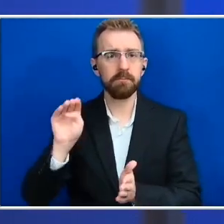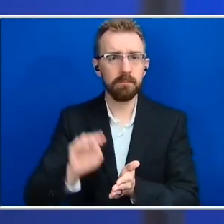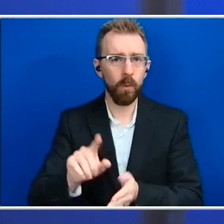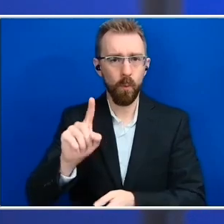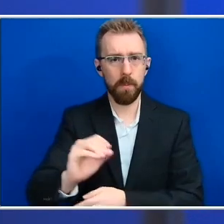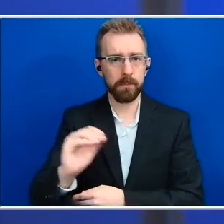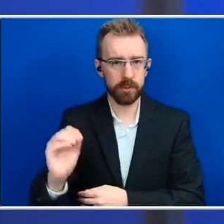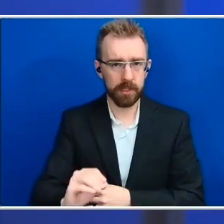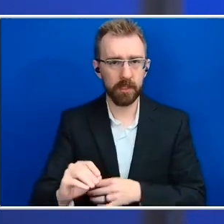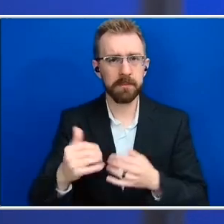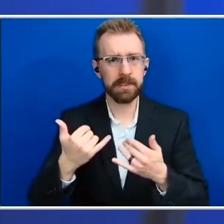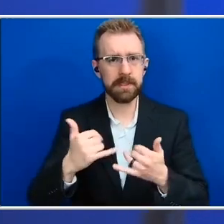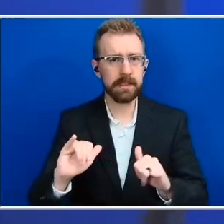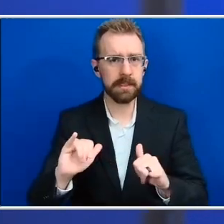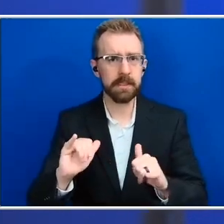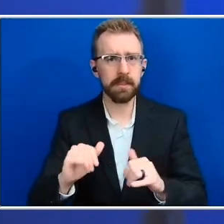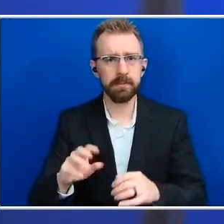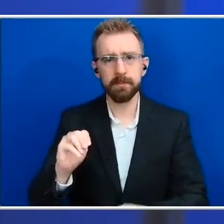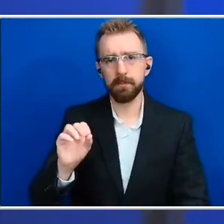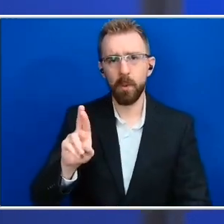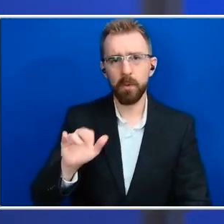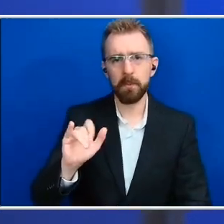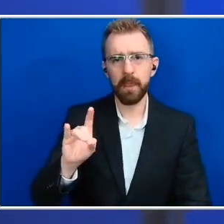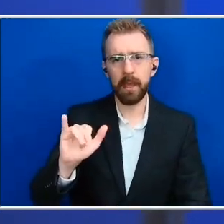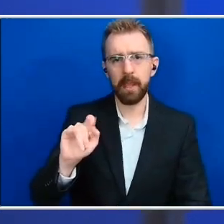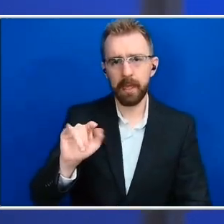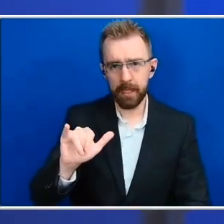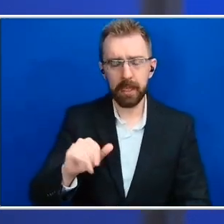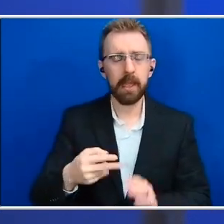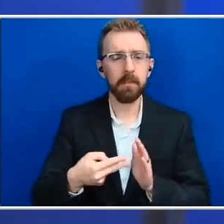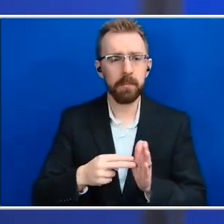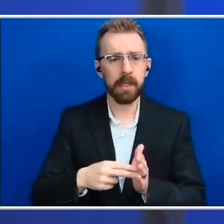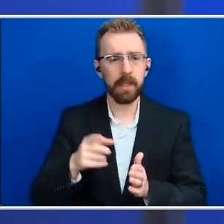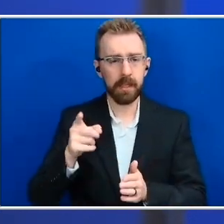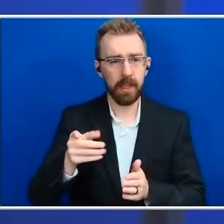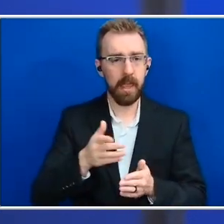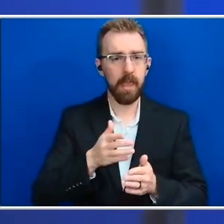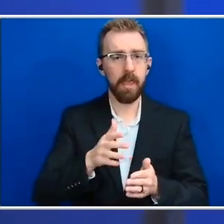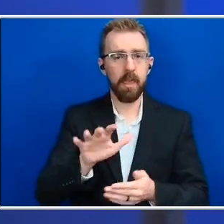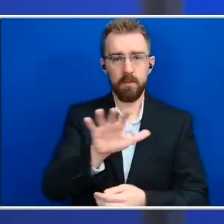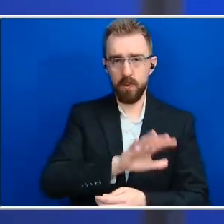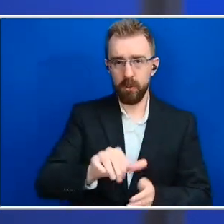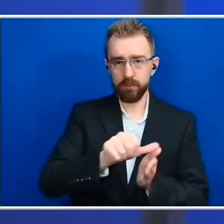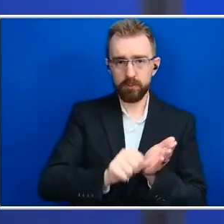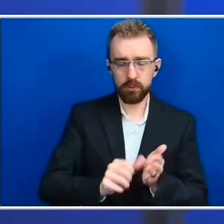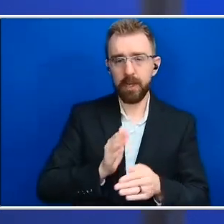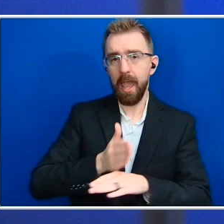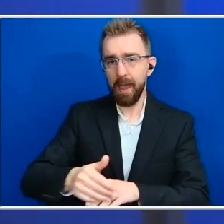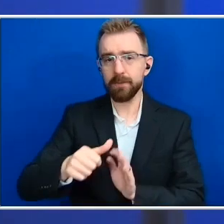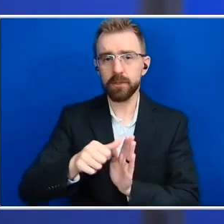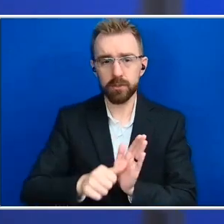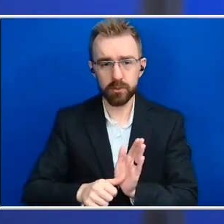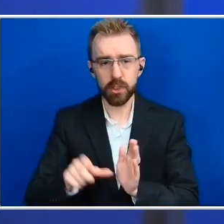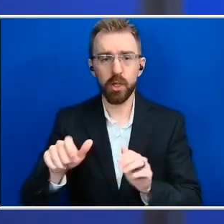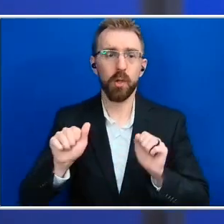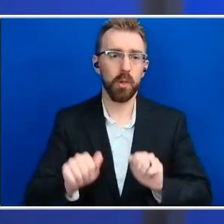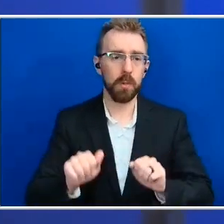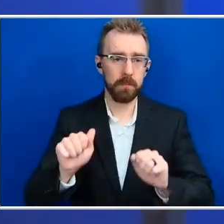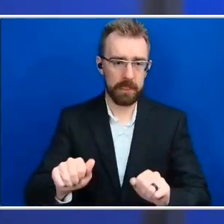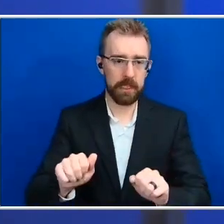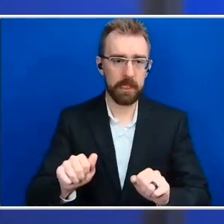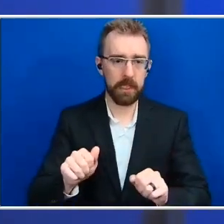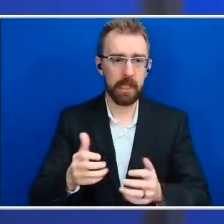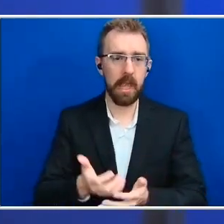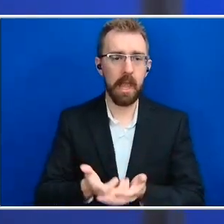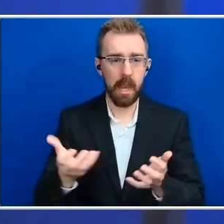significant morbidity. Therefore, that meaning that around the surgery and after the surgery, there could be possibility of a lot of